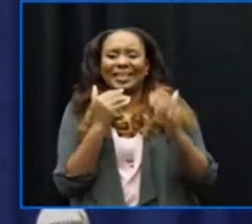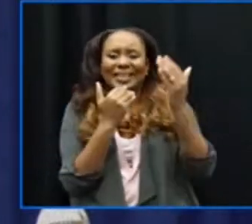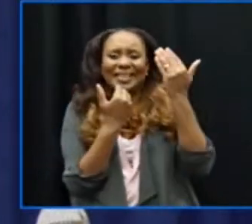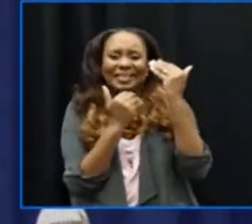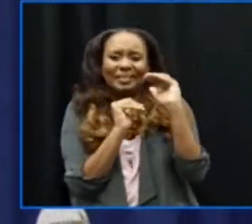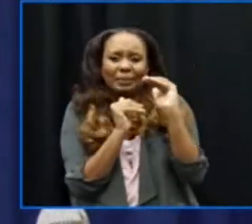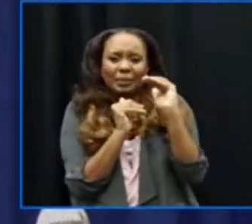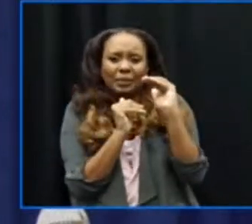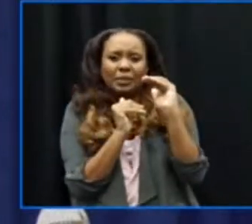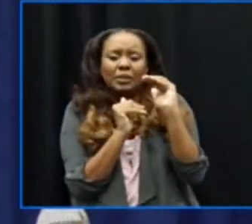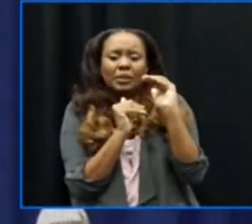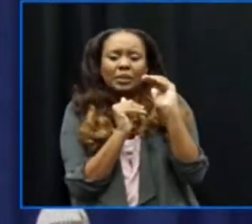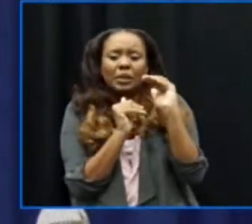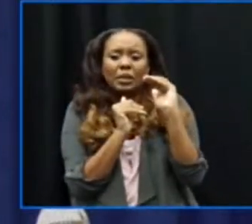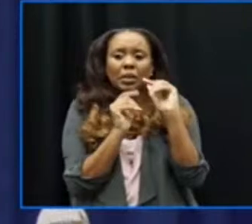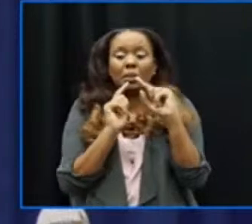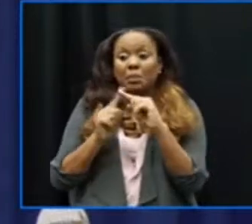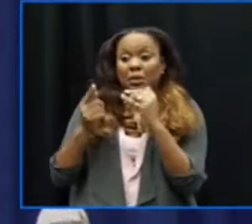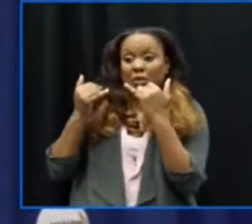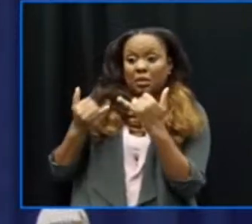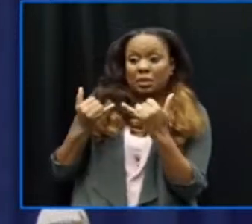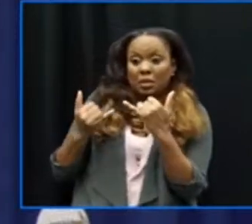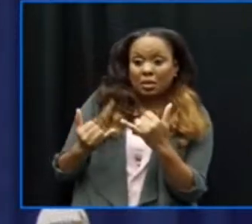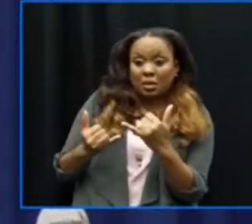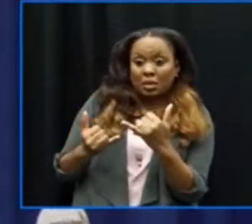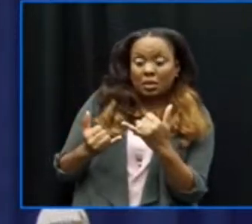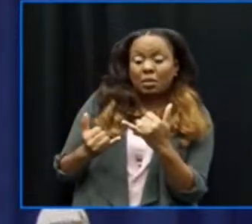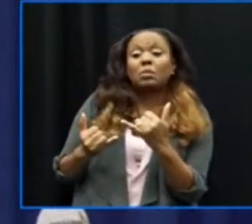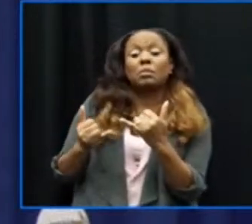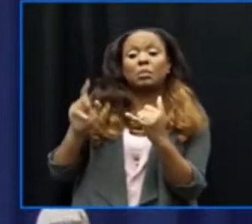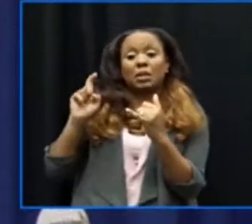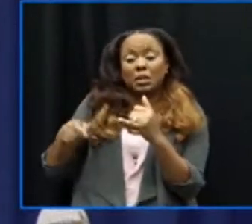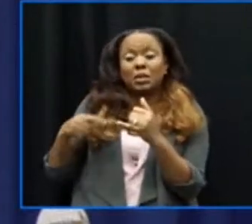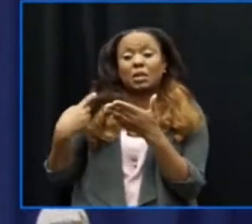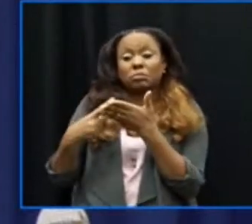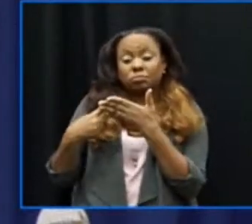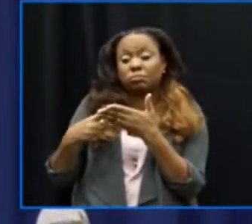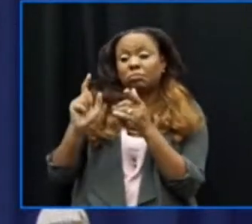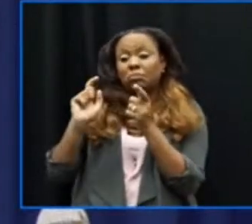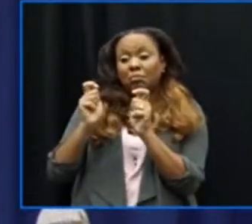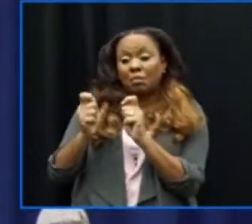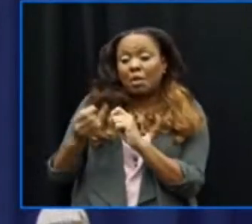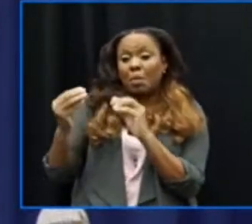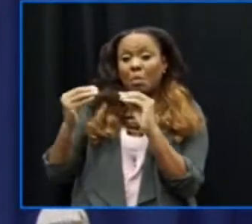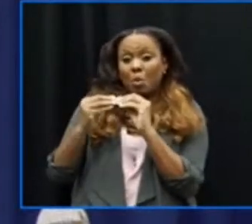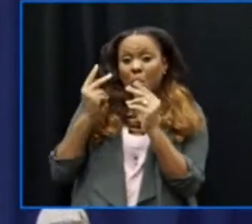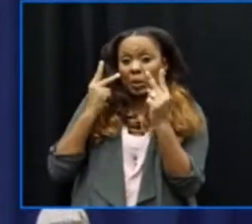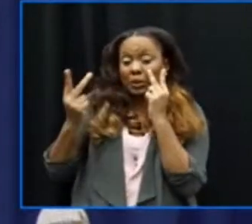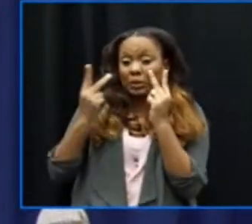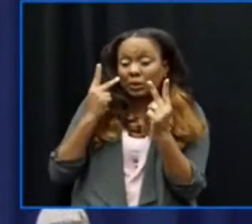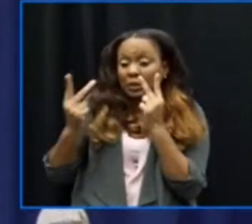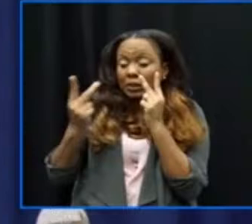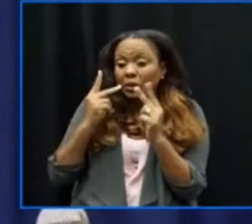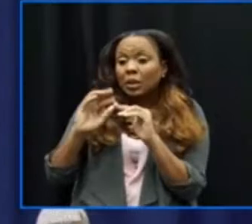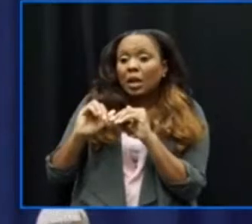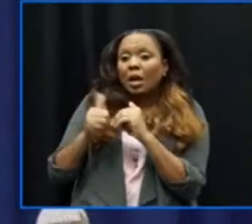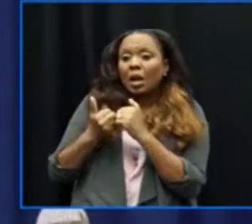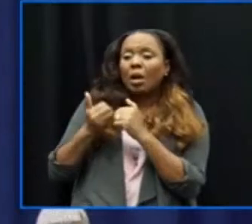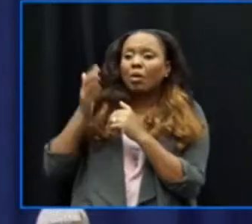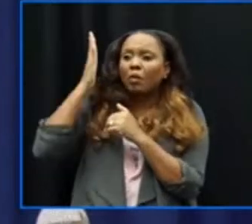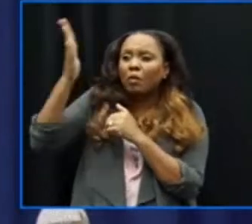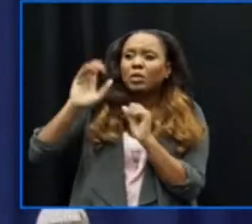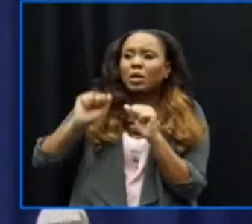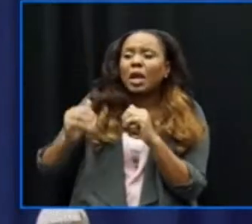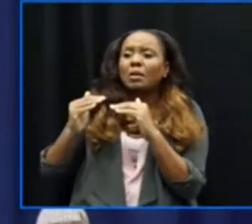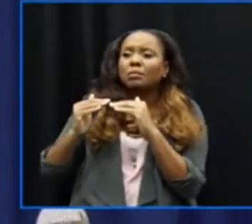for. But certainly these are the types of things we need to tweak and the best practices that we need to employ as we go